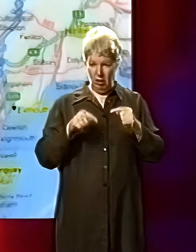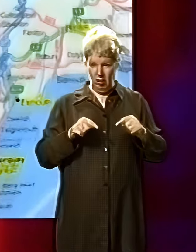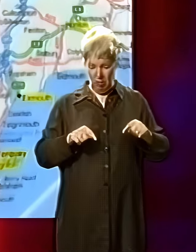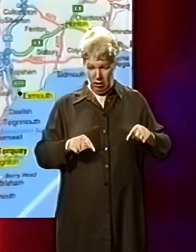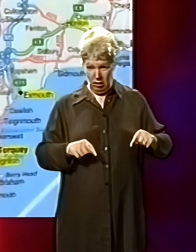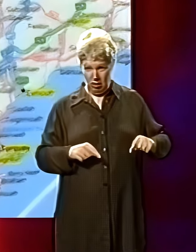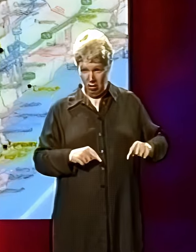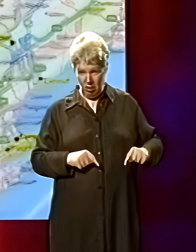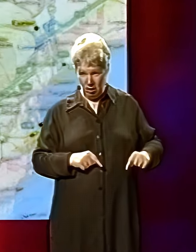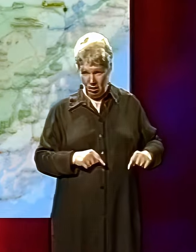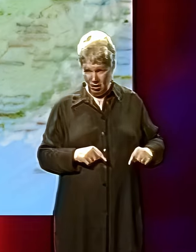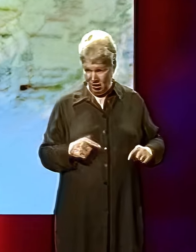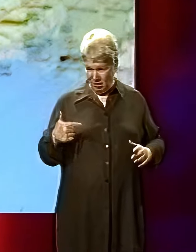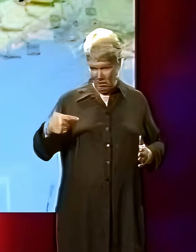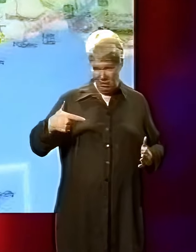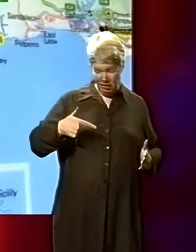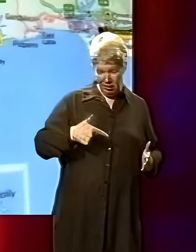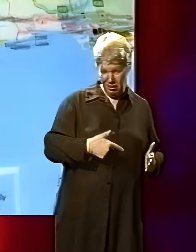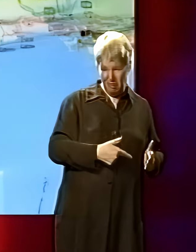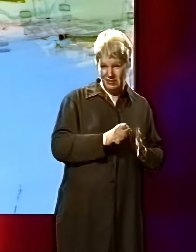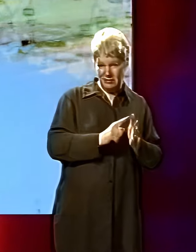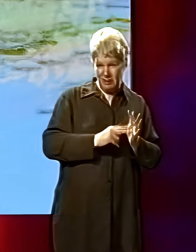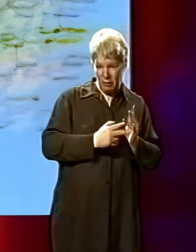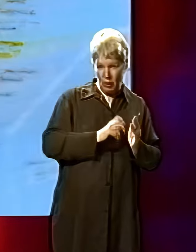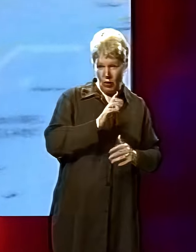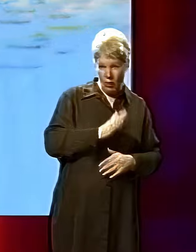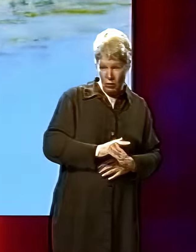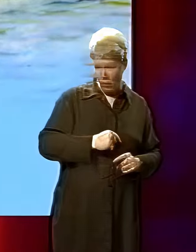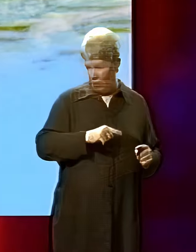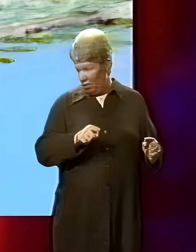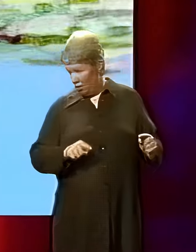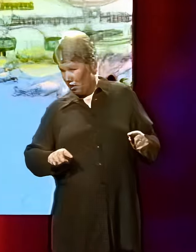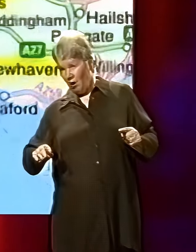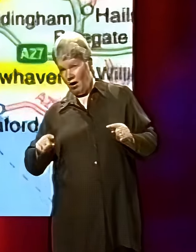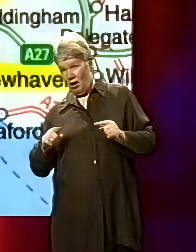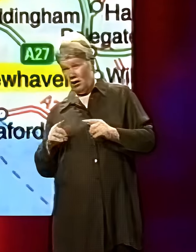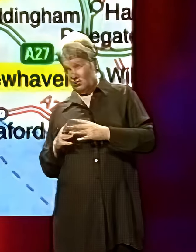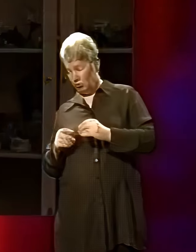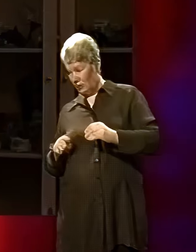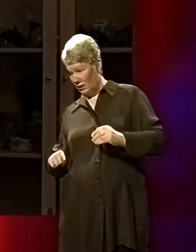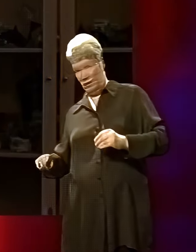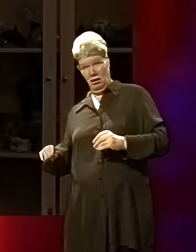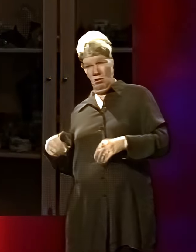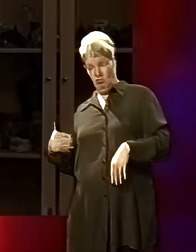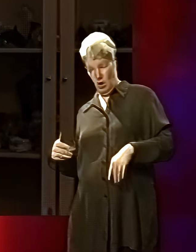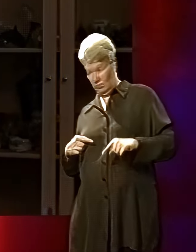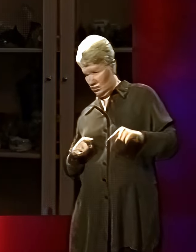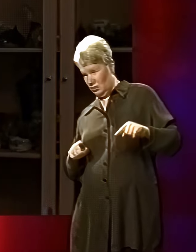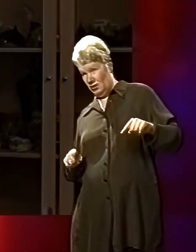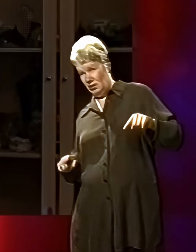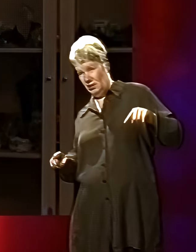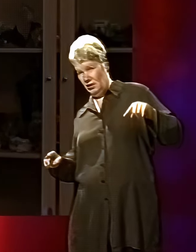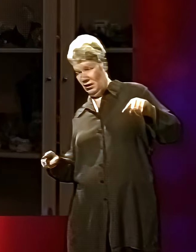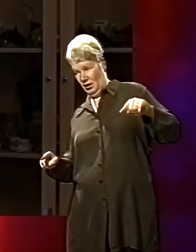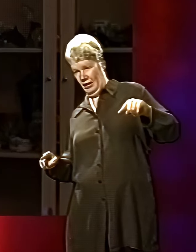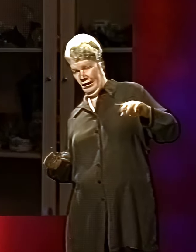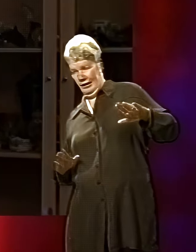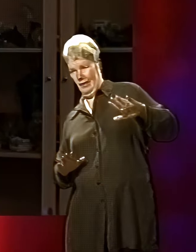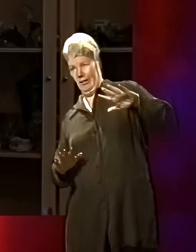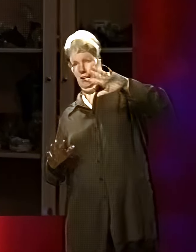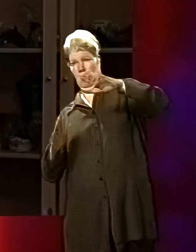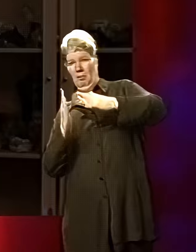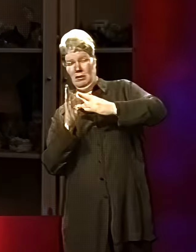again. I tried Devon, Cornwall, along the safe coast. I think I stopped at Brighton, then I started working up towards the